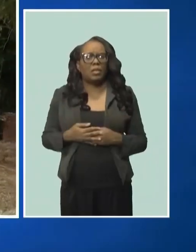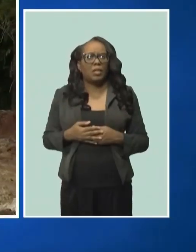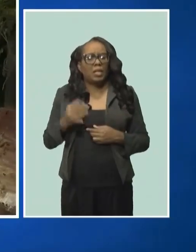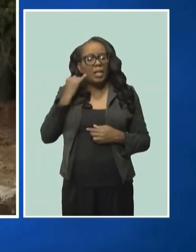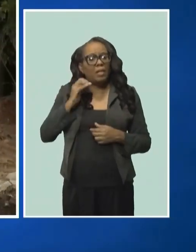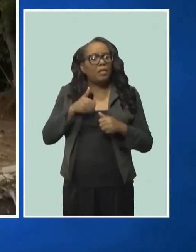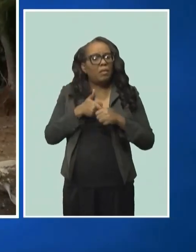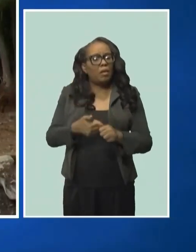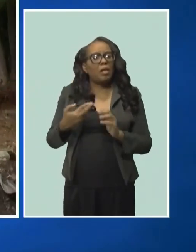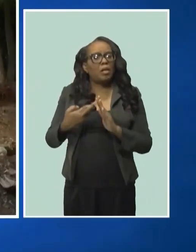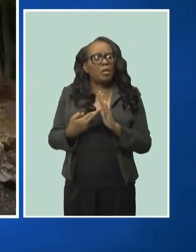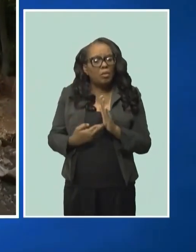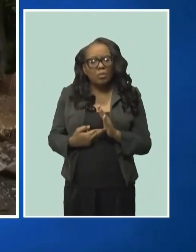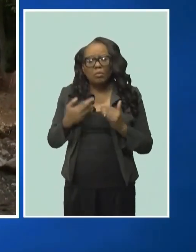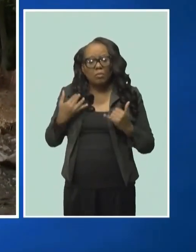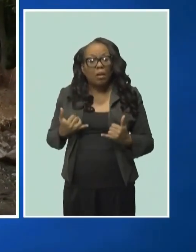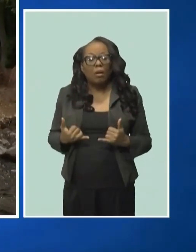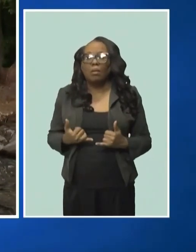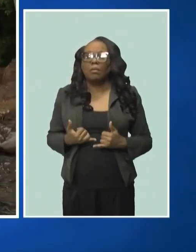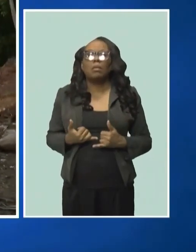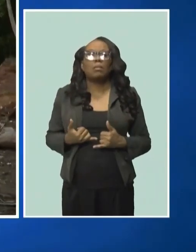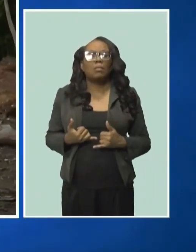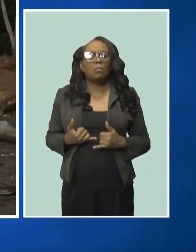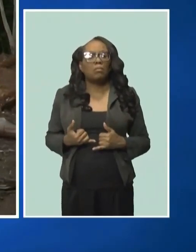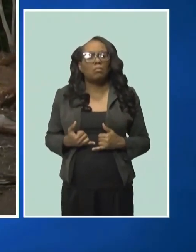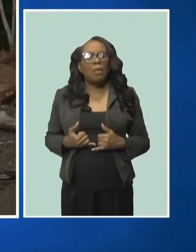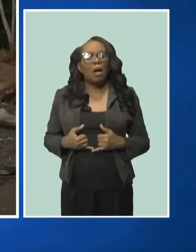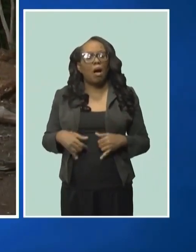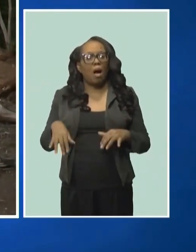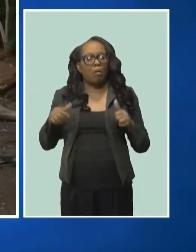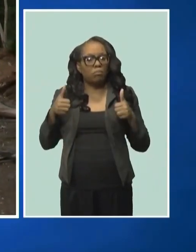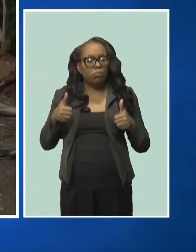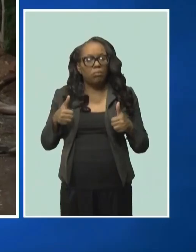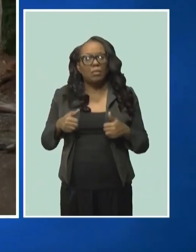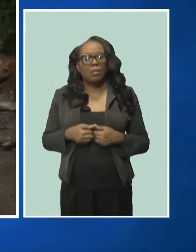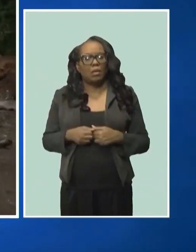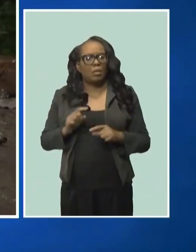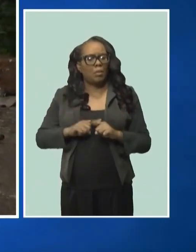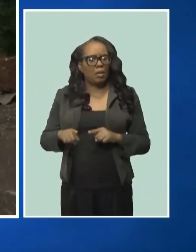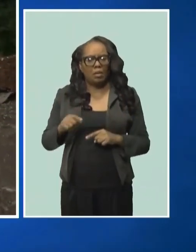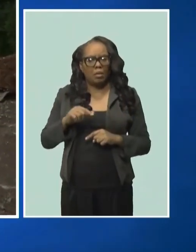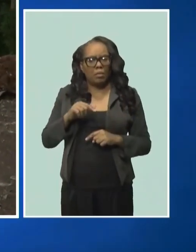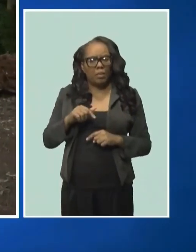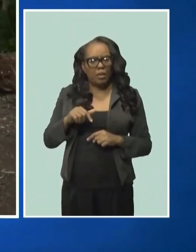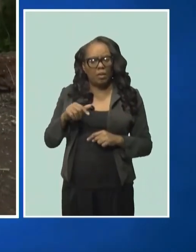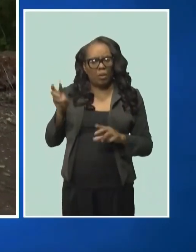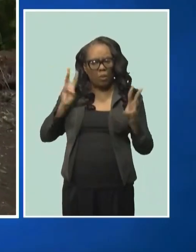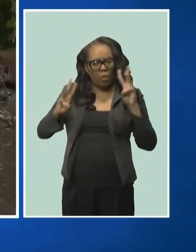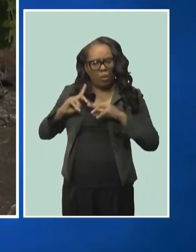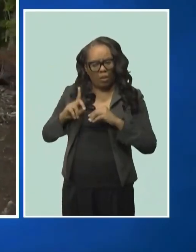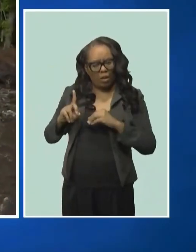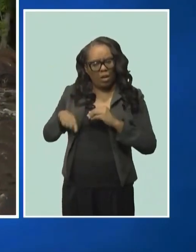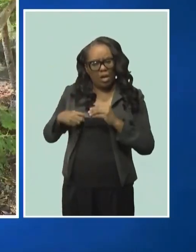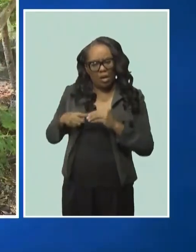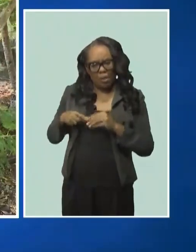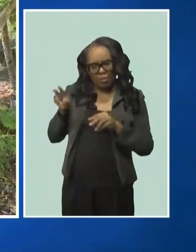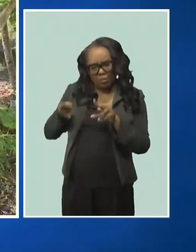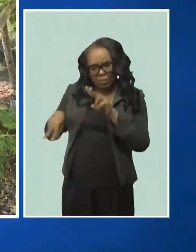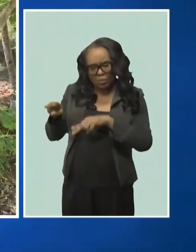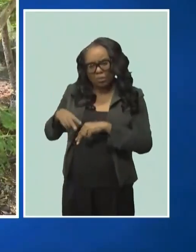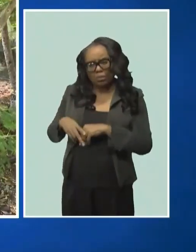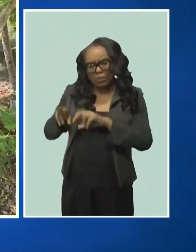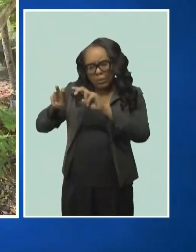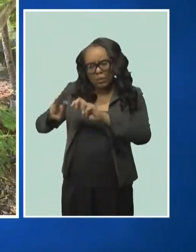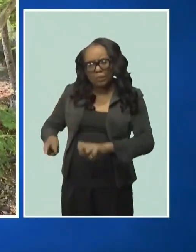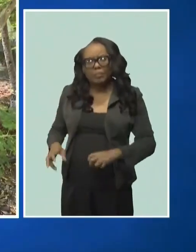followed and the procedures agreed to and some kind of supervision taken place in there. So I call on the authorities again now